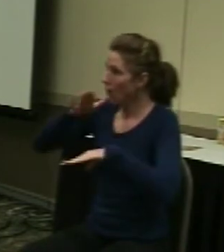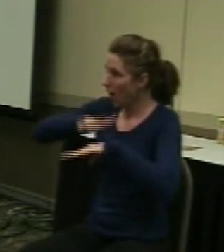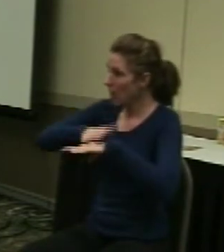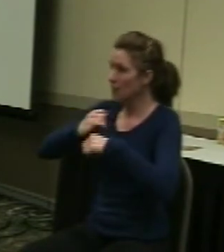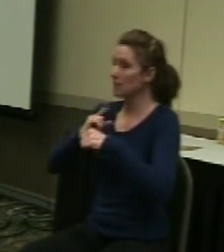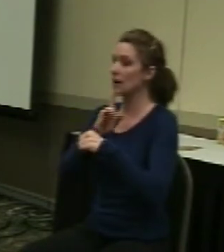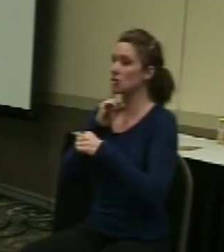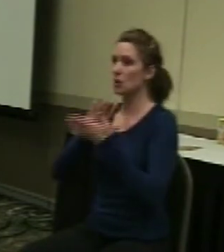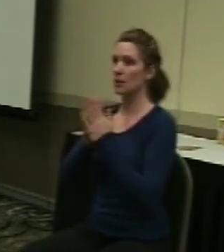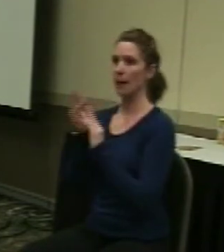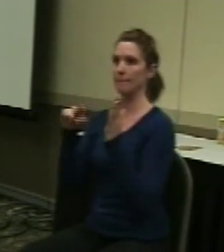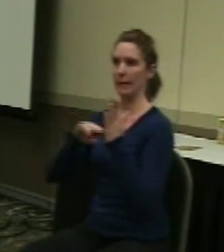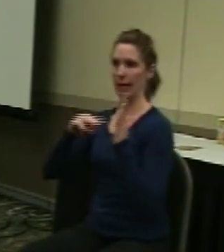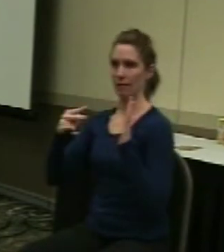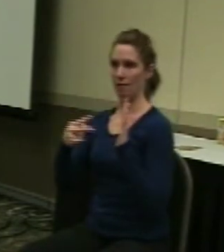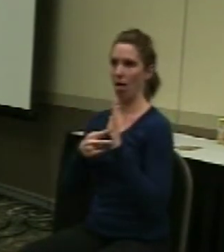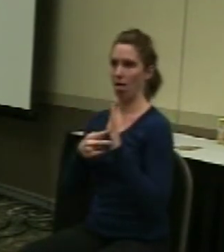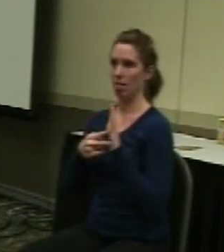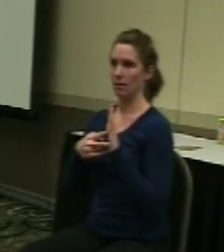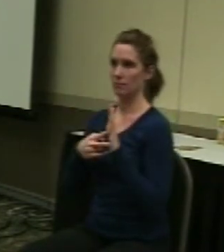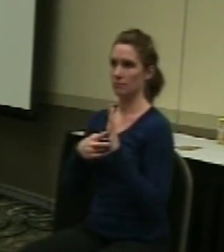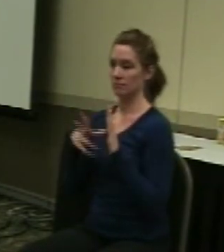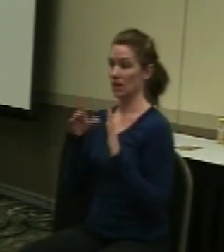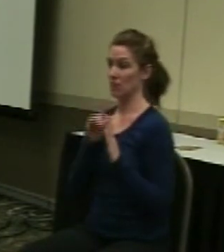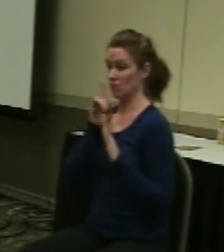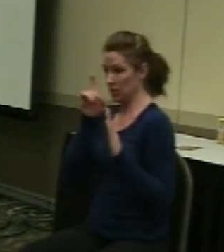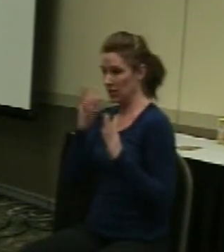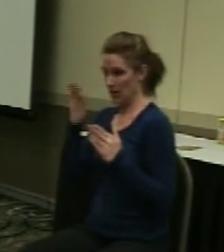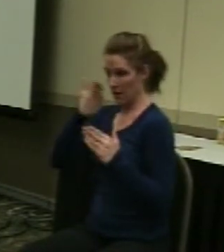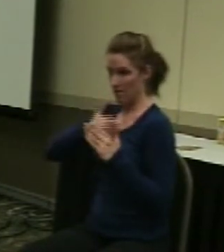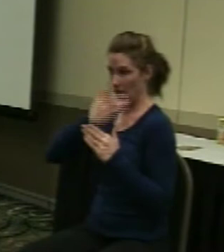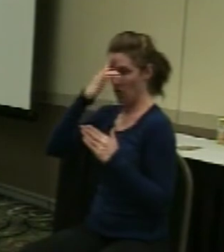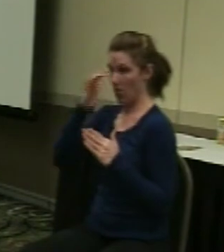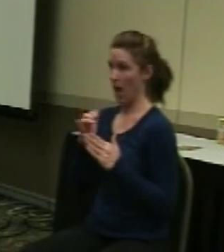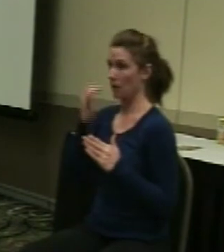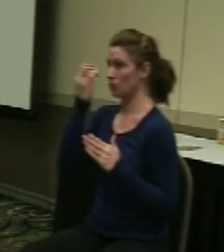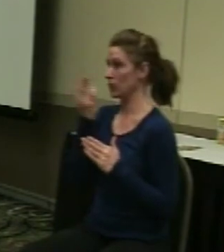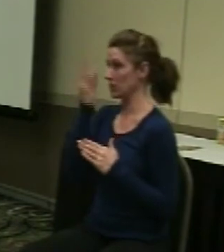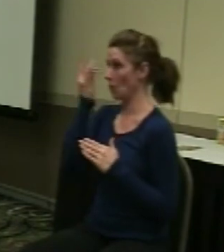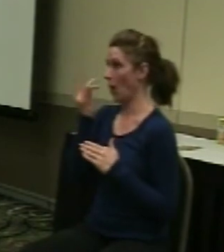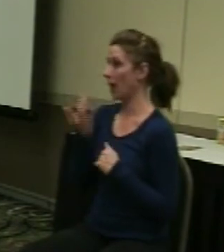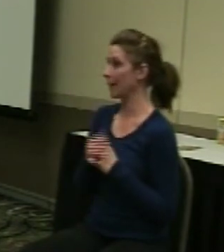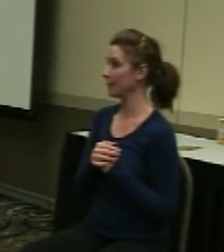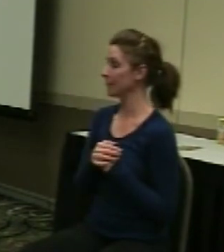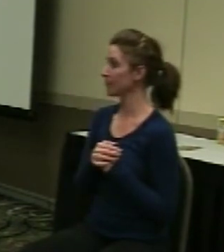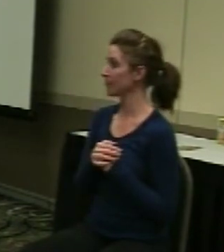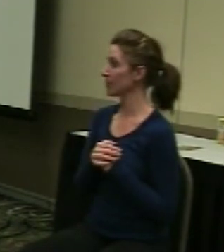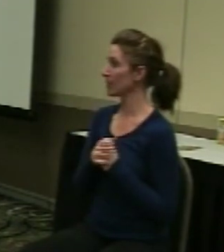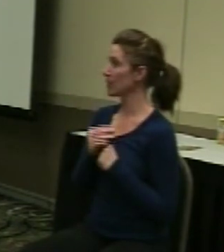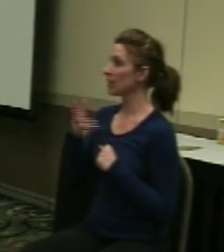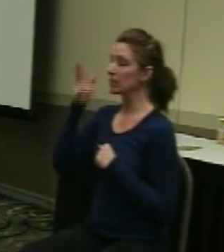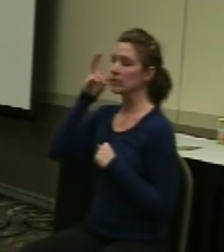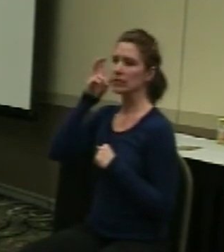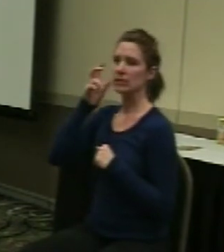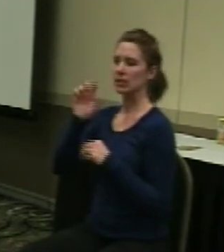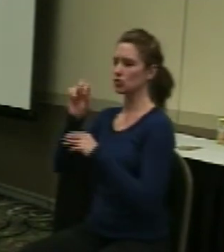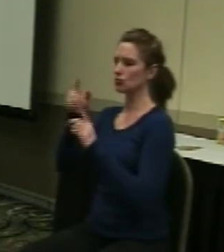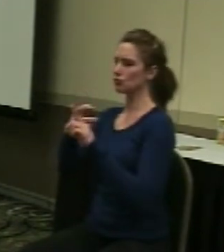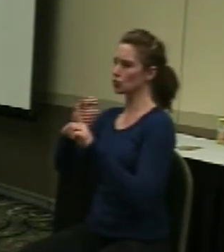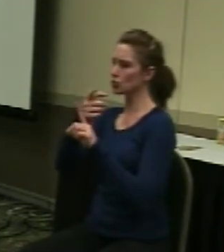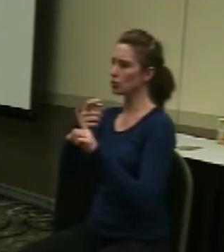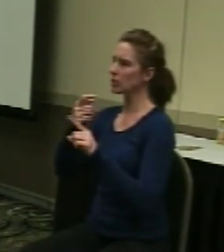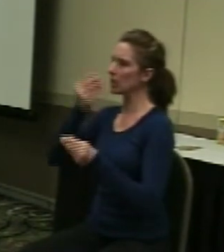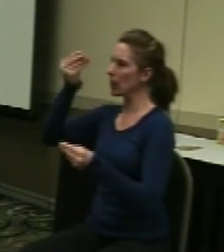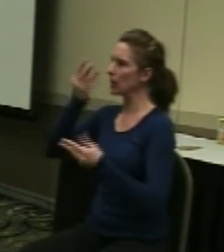them be meaningful and worthy of being in that file? You know, those kinds of things. And listening to what data from a variety of sources are telling us.